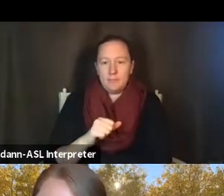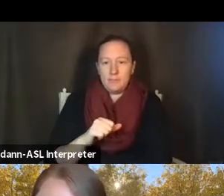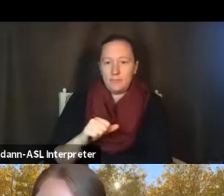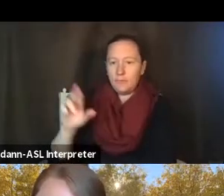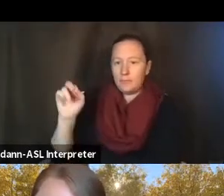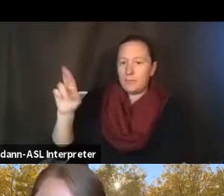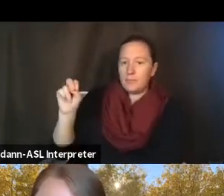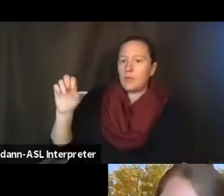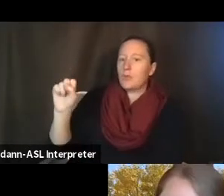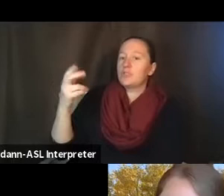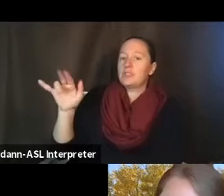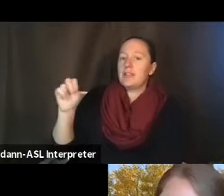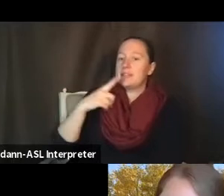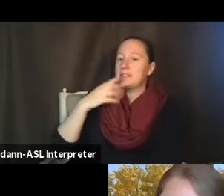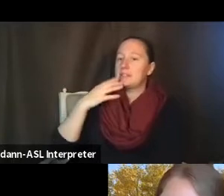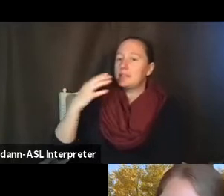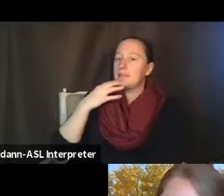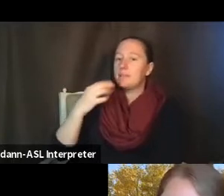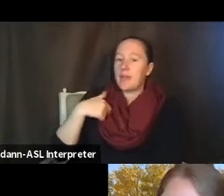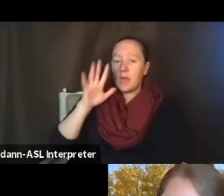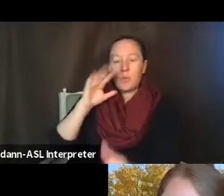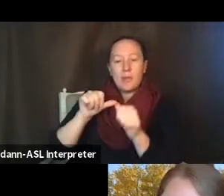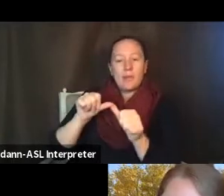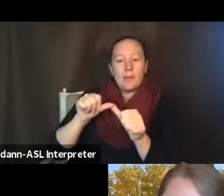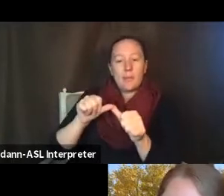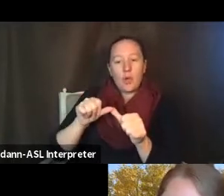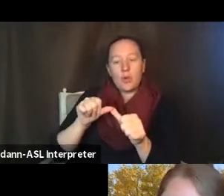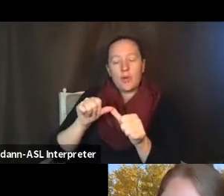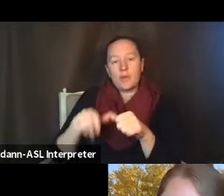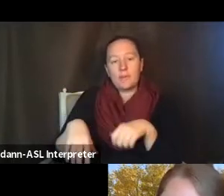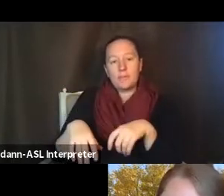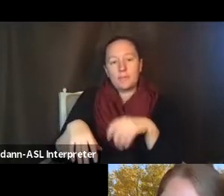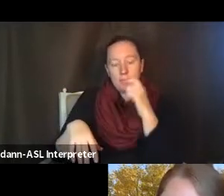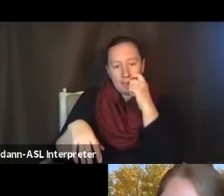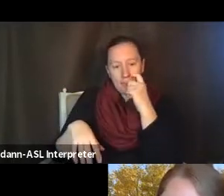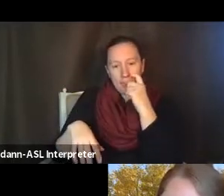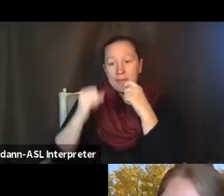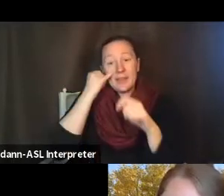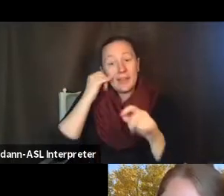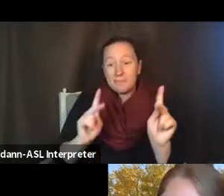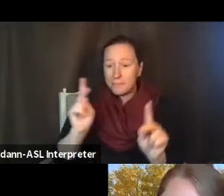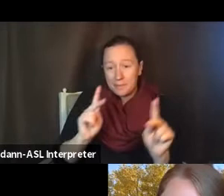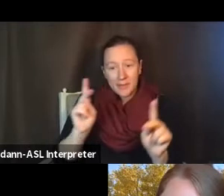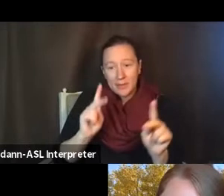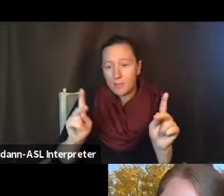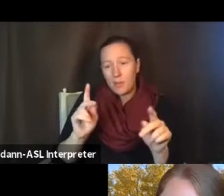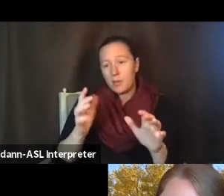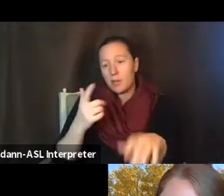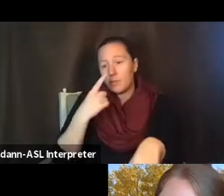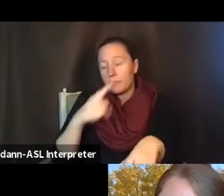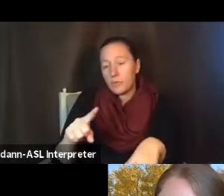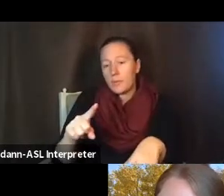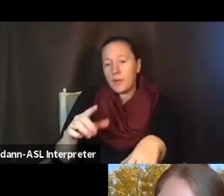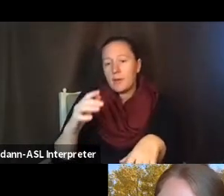Thank you, guys. All right, I'll keep going along, and if folks in the chat, if anybody can